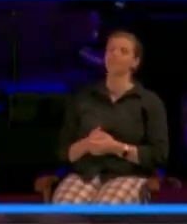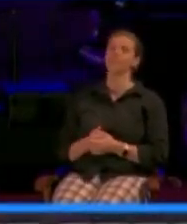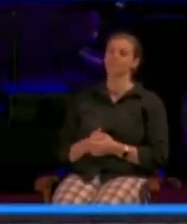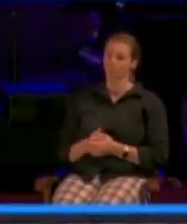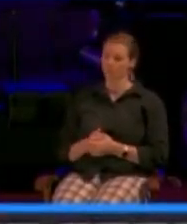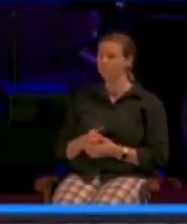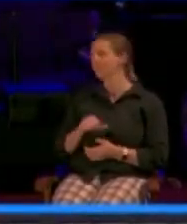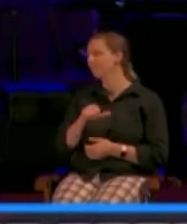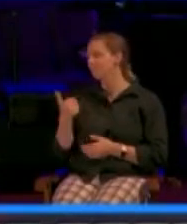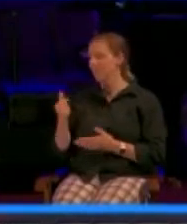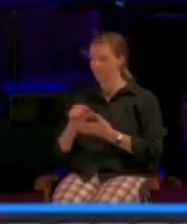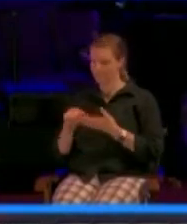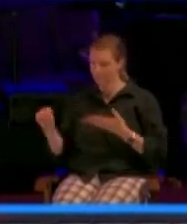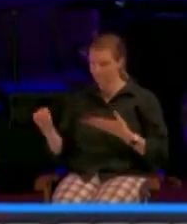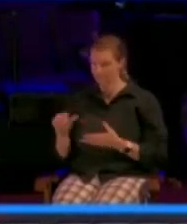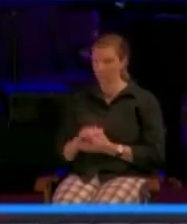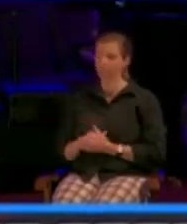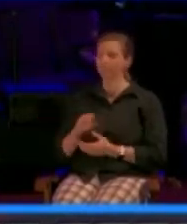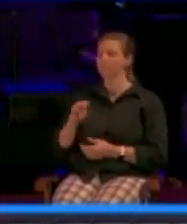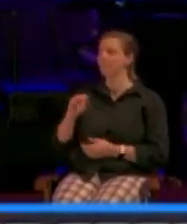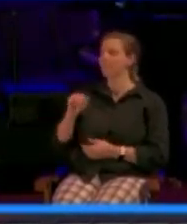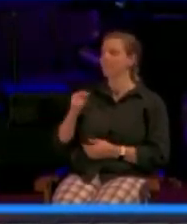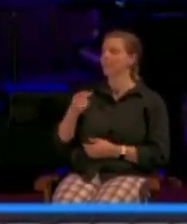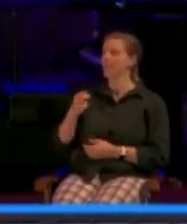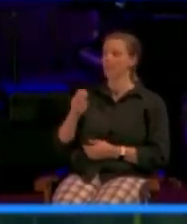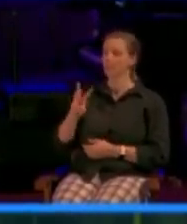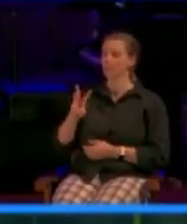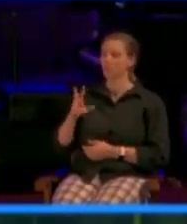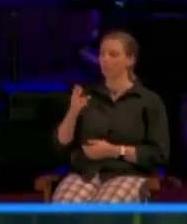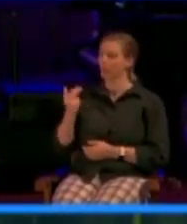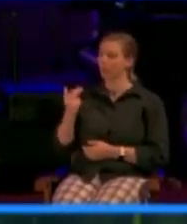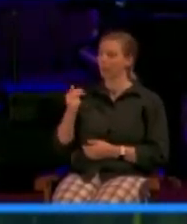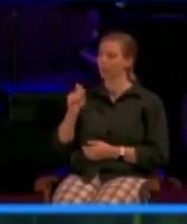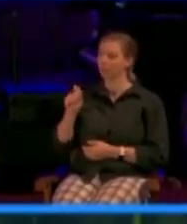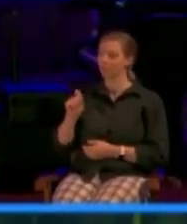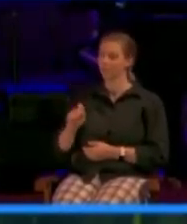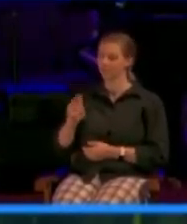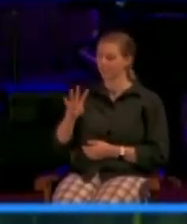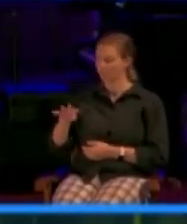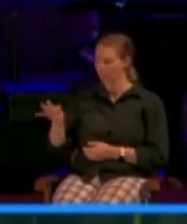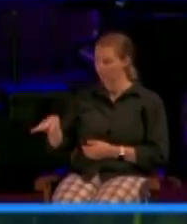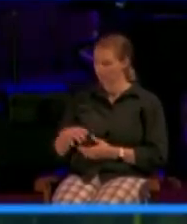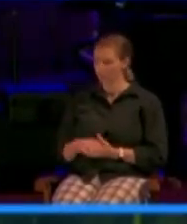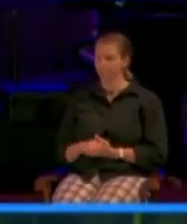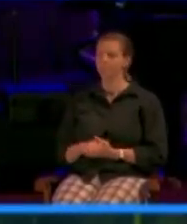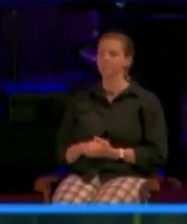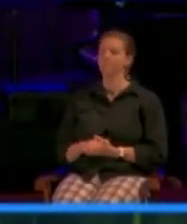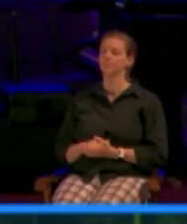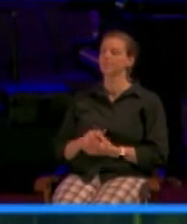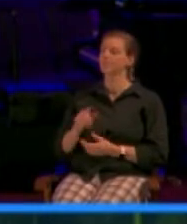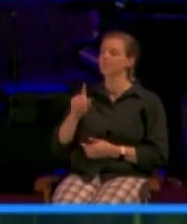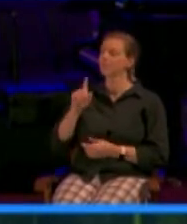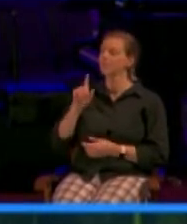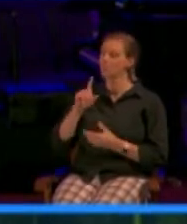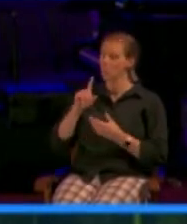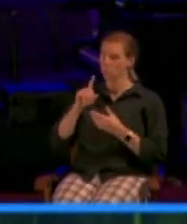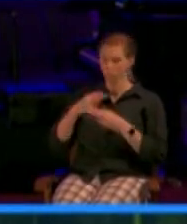close. In Matthew 13:44, Jesus tells a one-verse